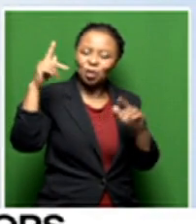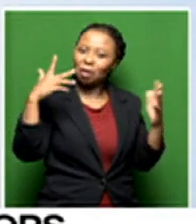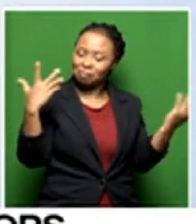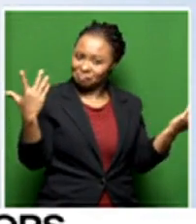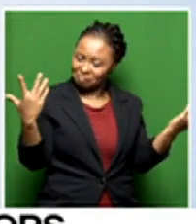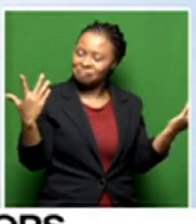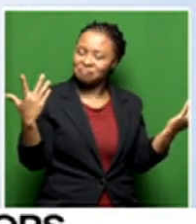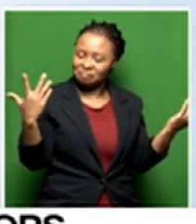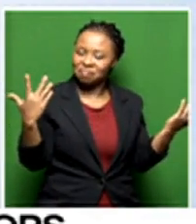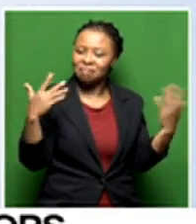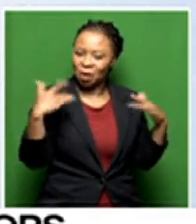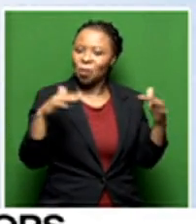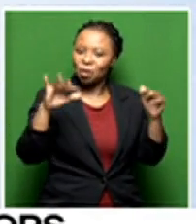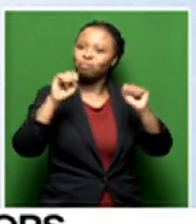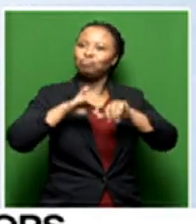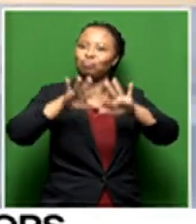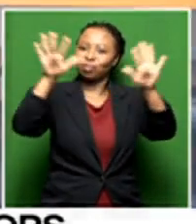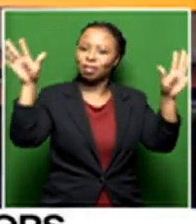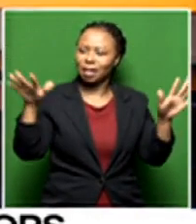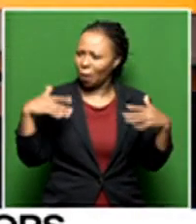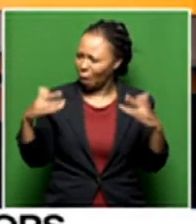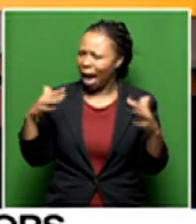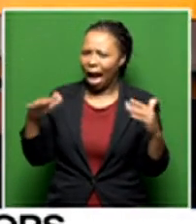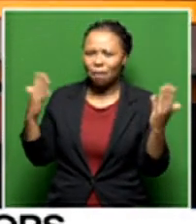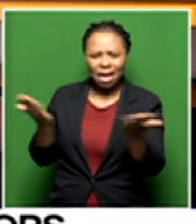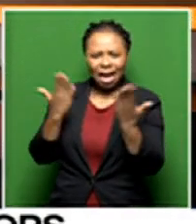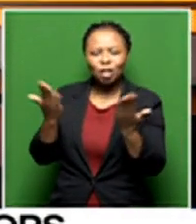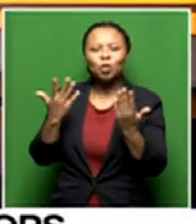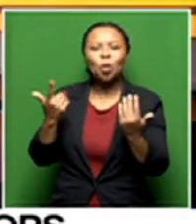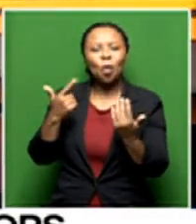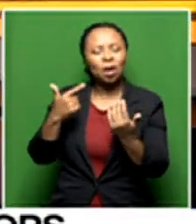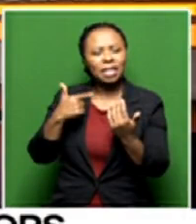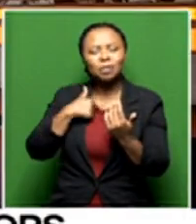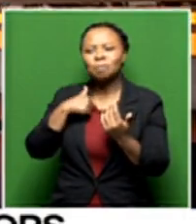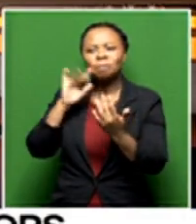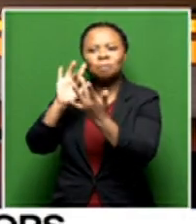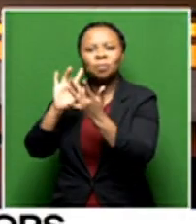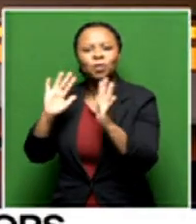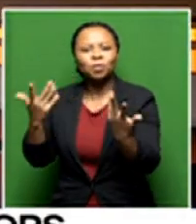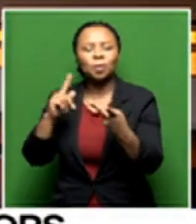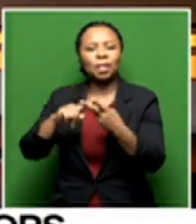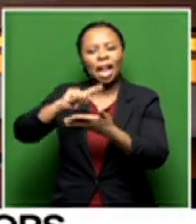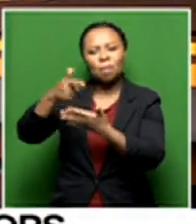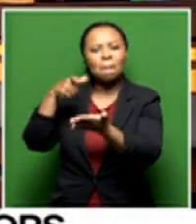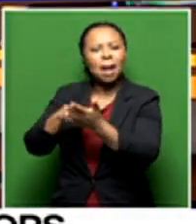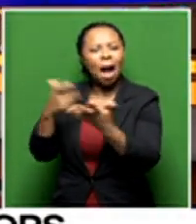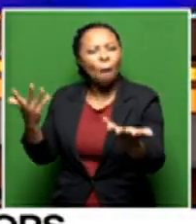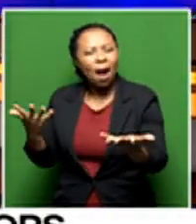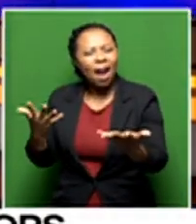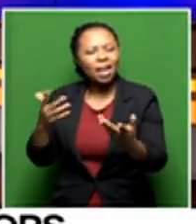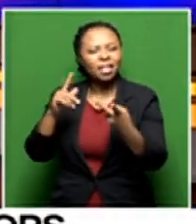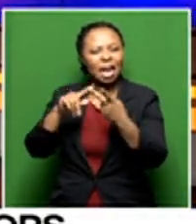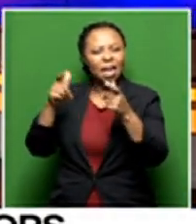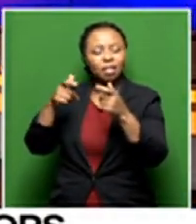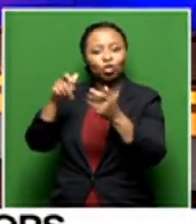big. Jeez, man, this is so encouraging, hey? So where can we get hold of you? Where can we buy the laptop? Is it at the